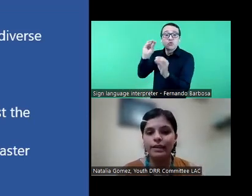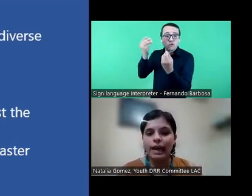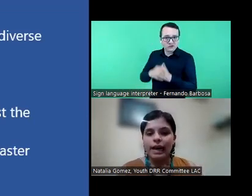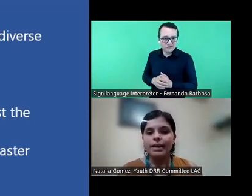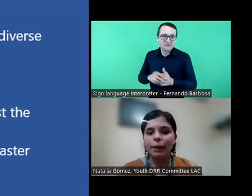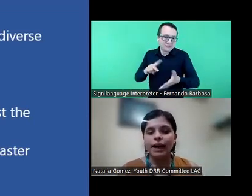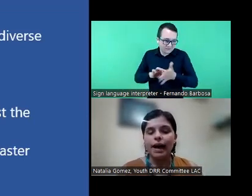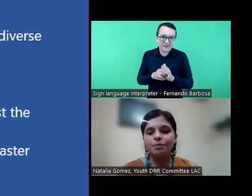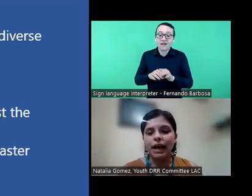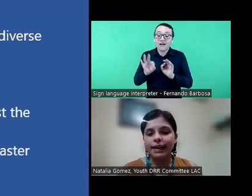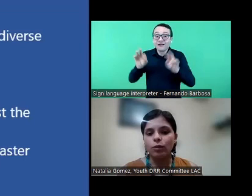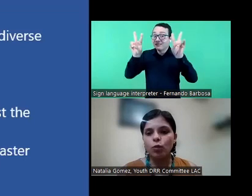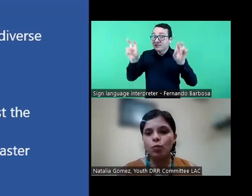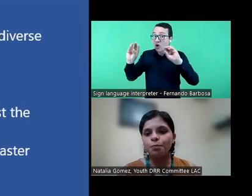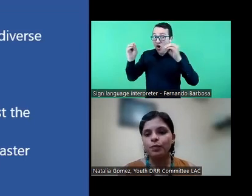However, um,